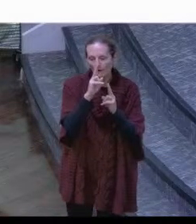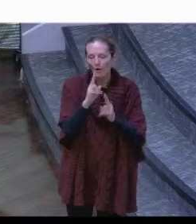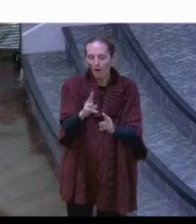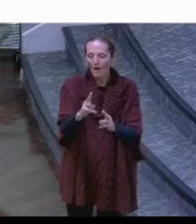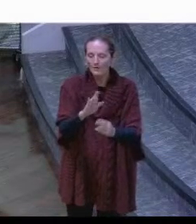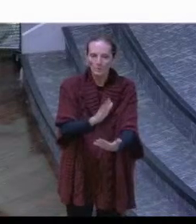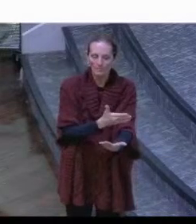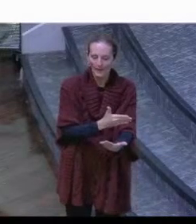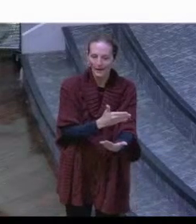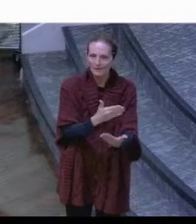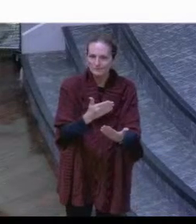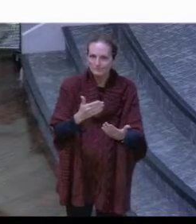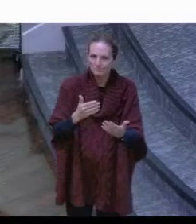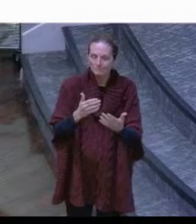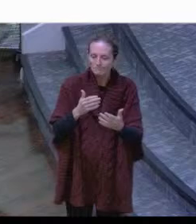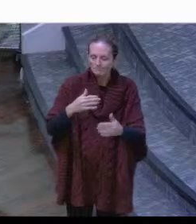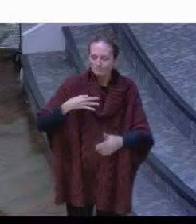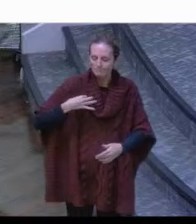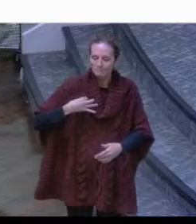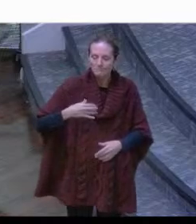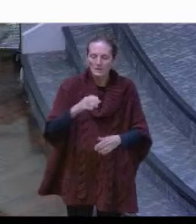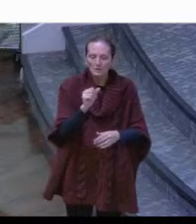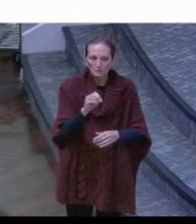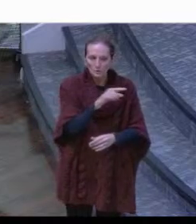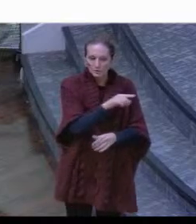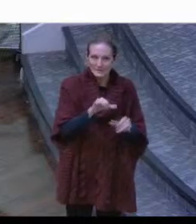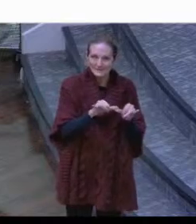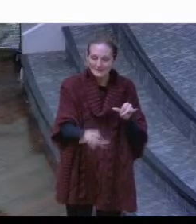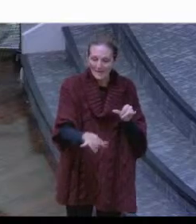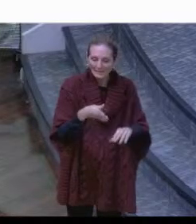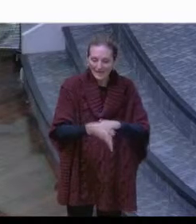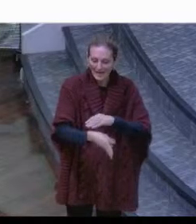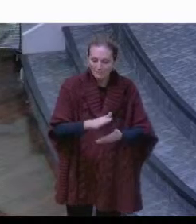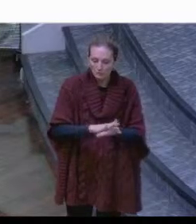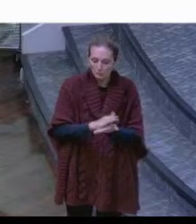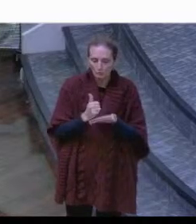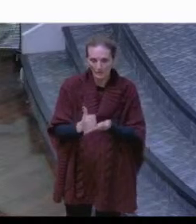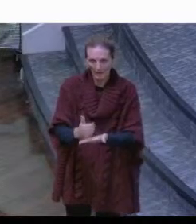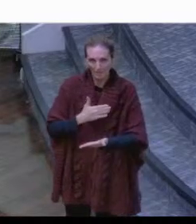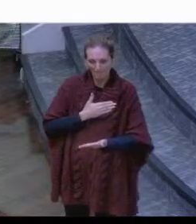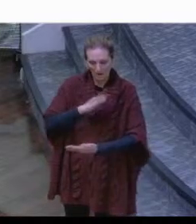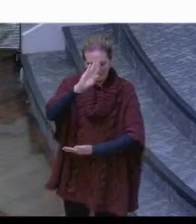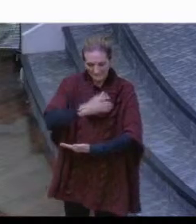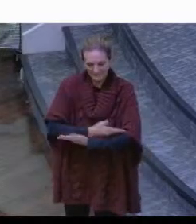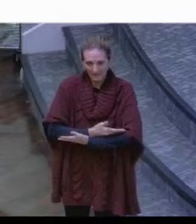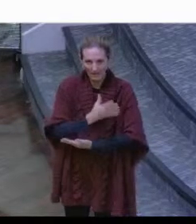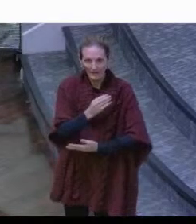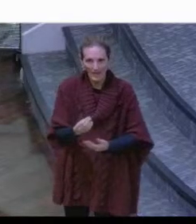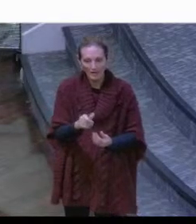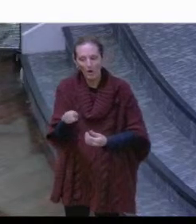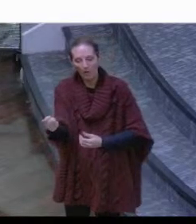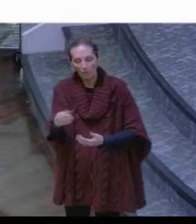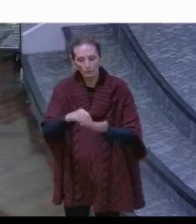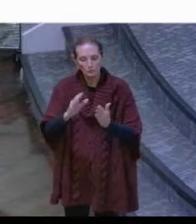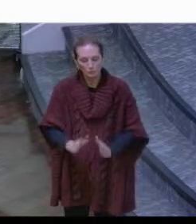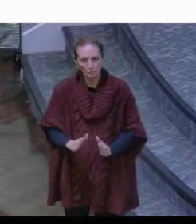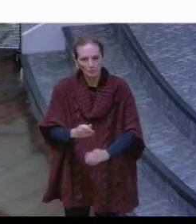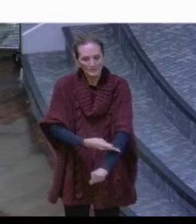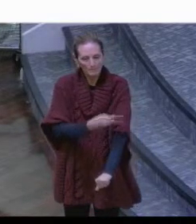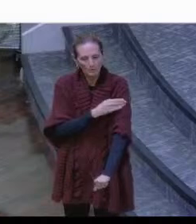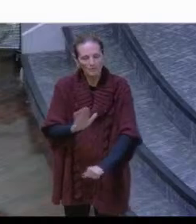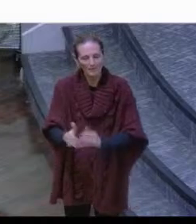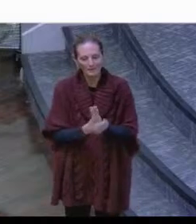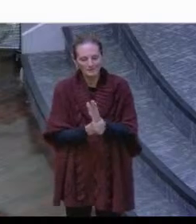For the past 2 years, she has stayed after school numerous times to help my son and other participants hone their audition skills and prepare